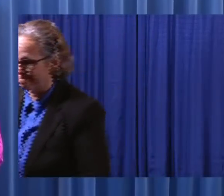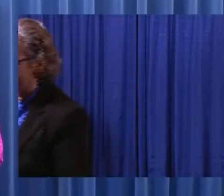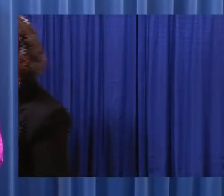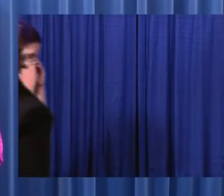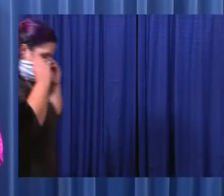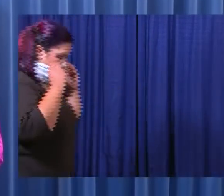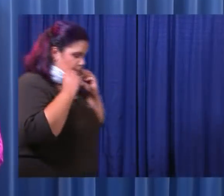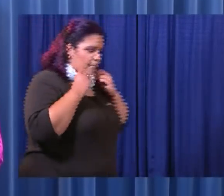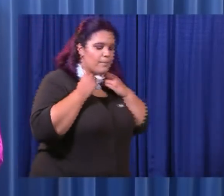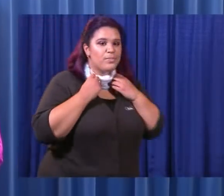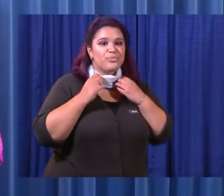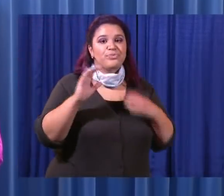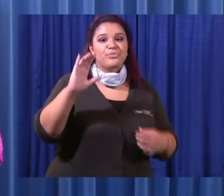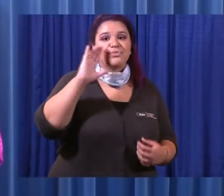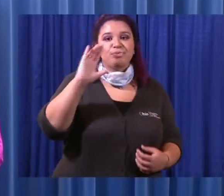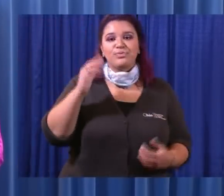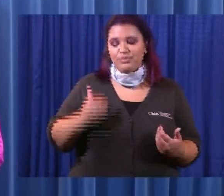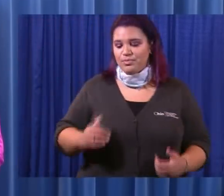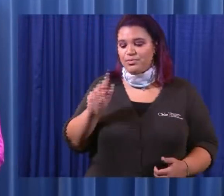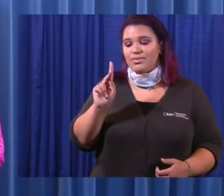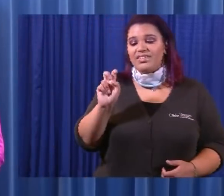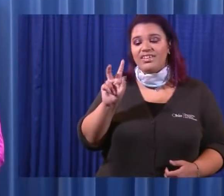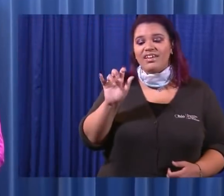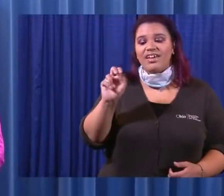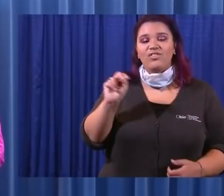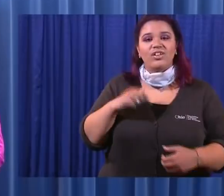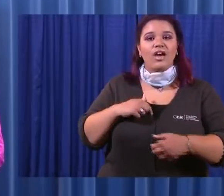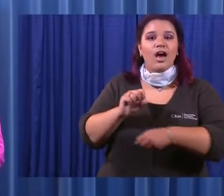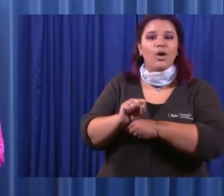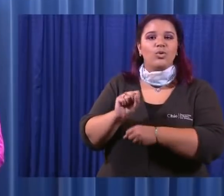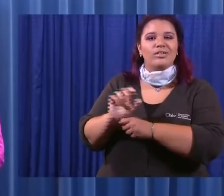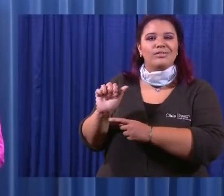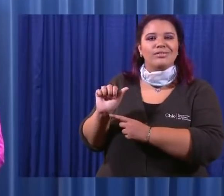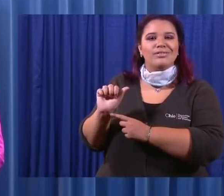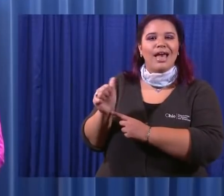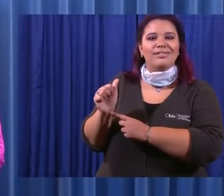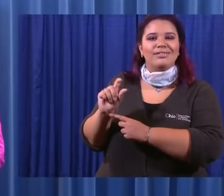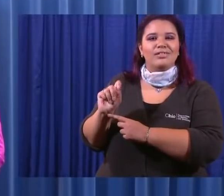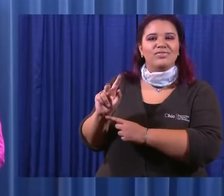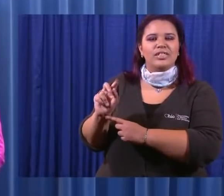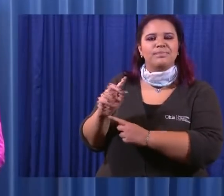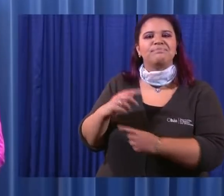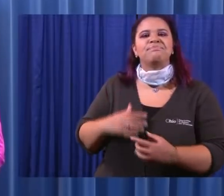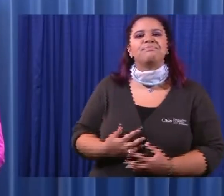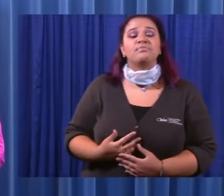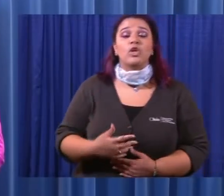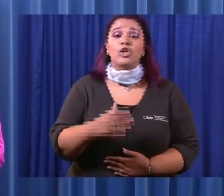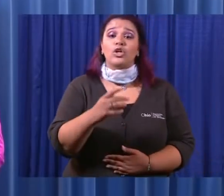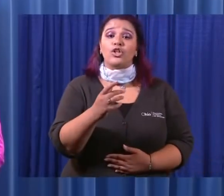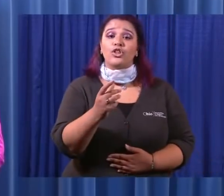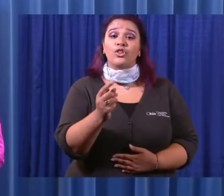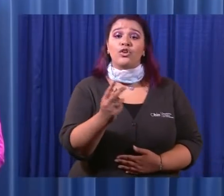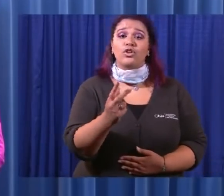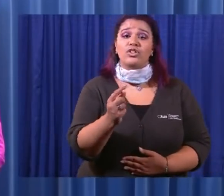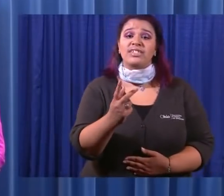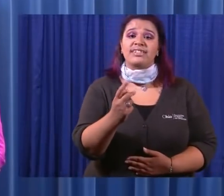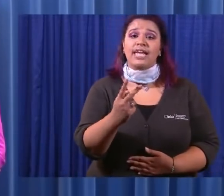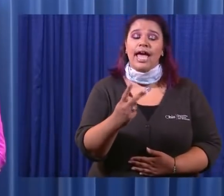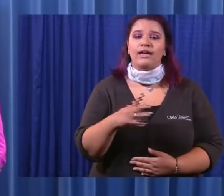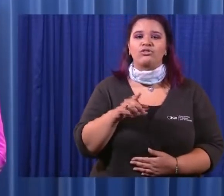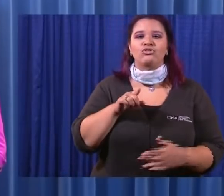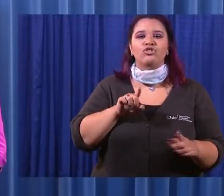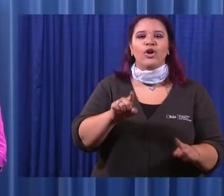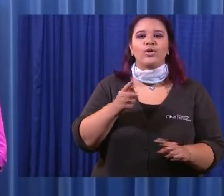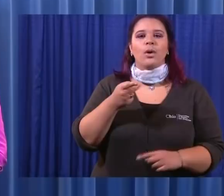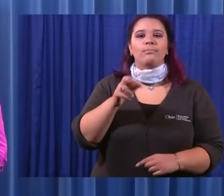Hi, Governor. Kevin Landers, WBNS 10 TV. What kind of context will you be providing on Thursday behind the numbers so that